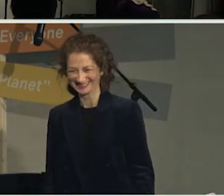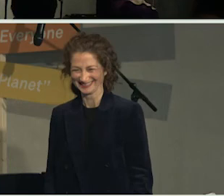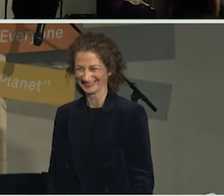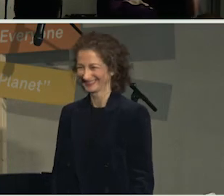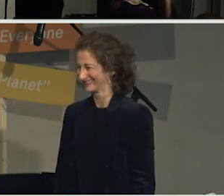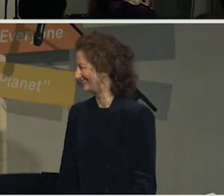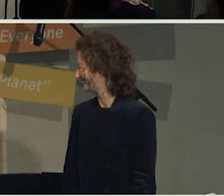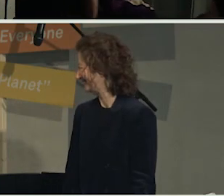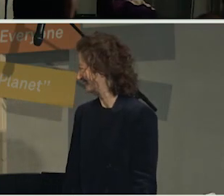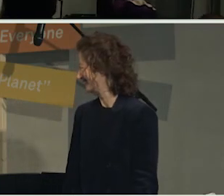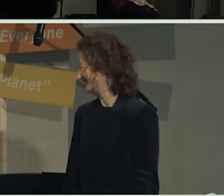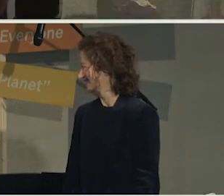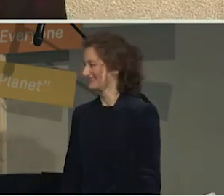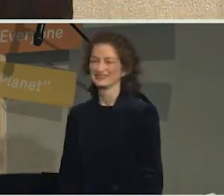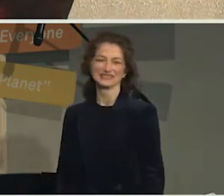Okay, I was like, I think.